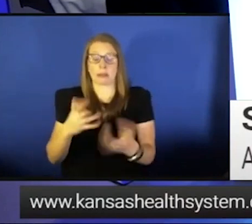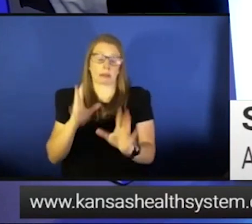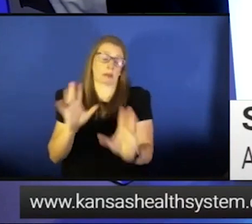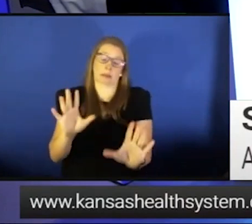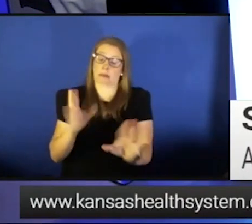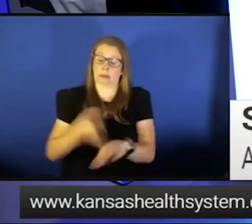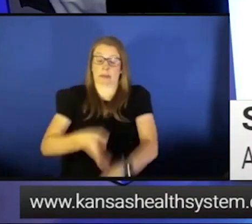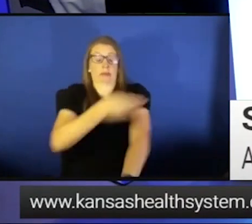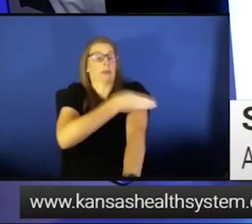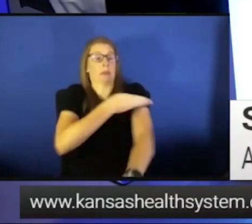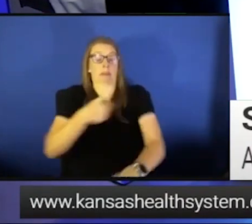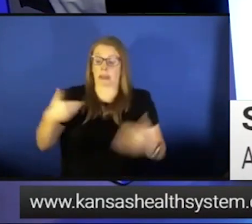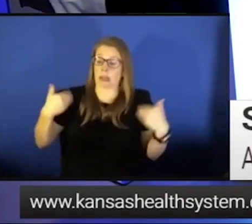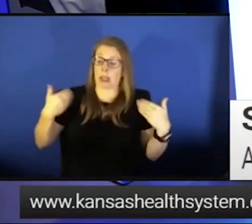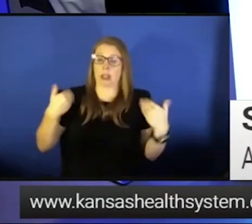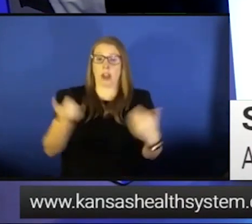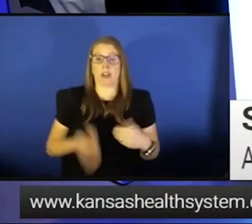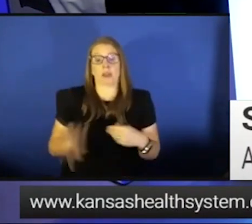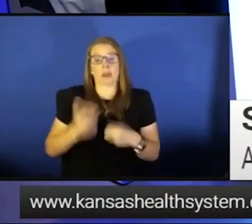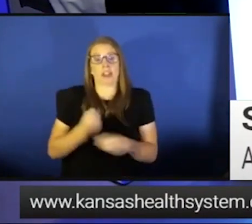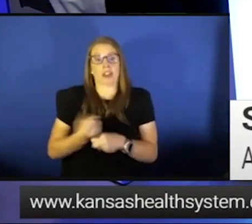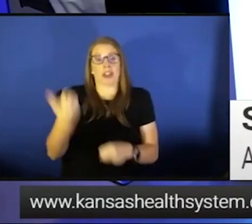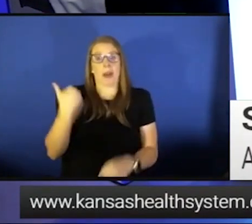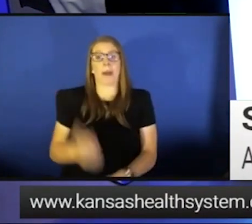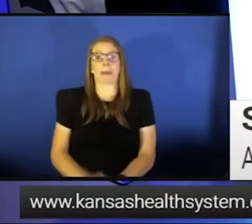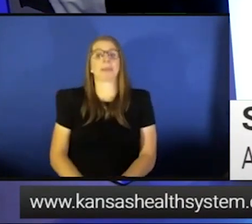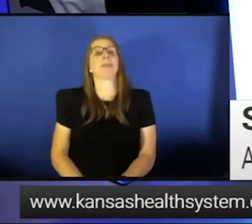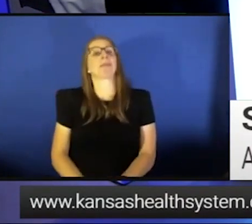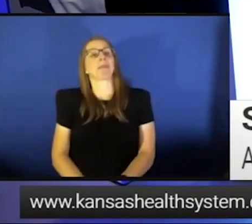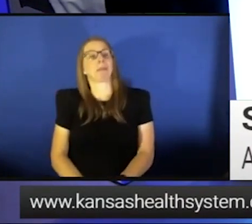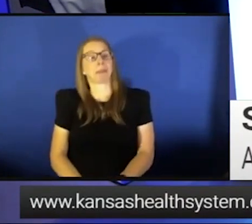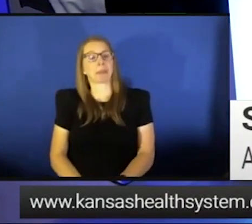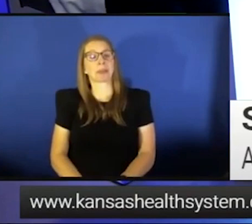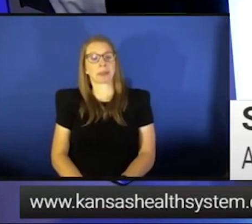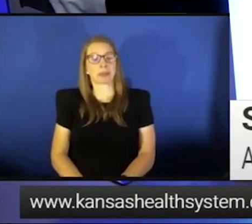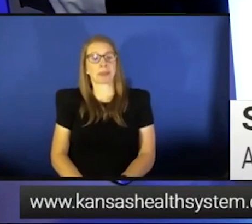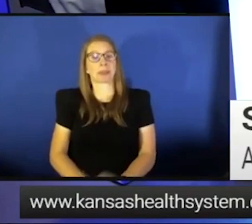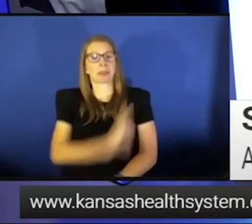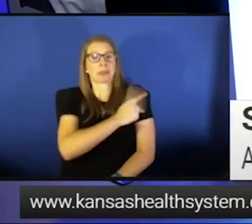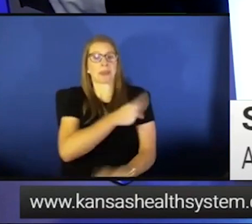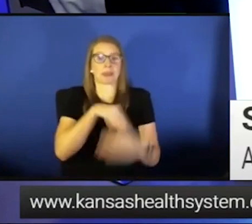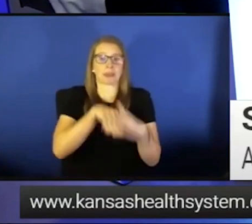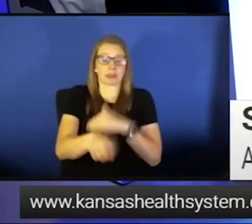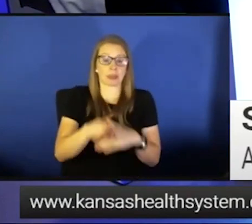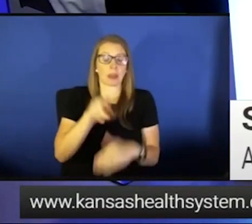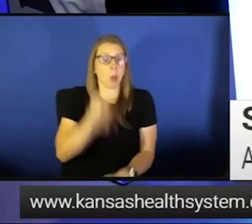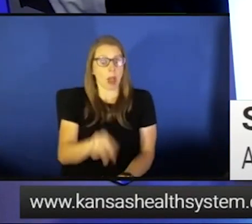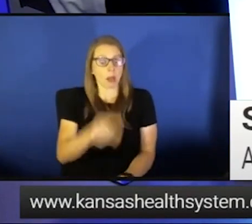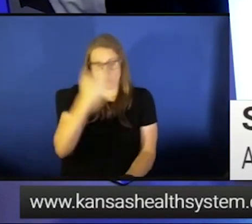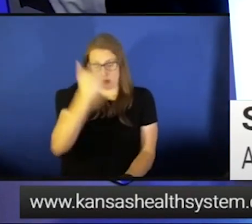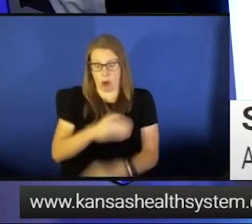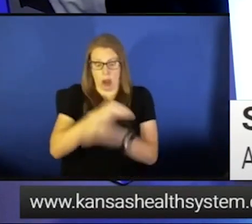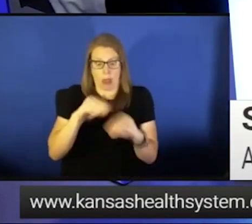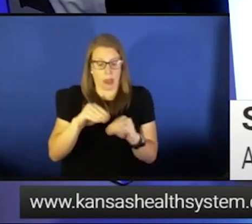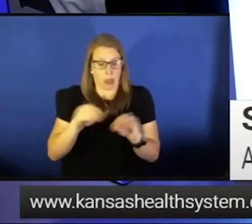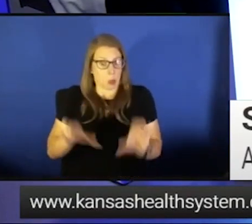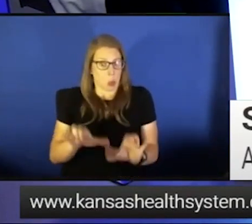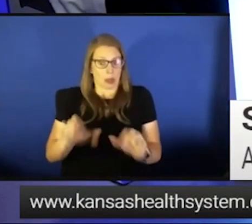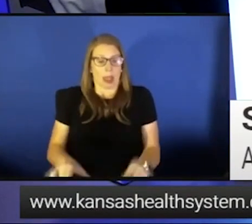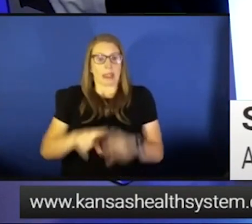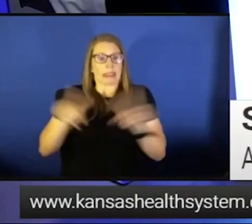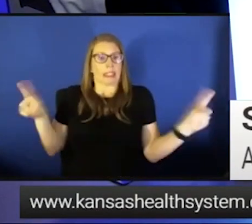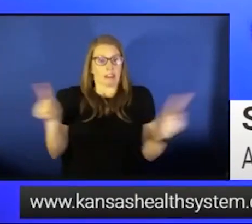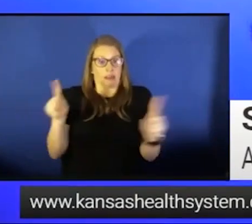was young, it was just a few years ago, and patients came in like this. You just watched them have a stroke, Right. and there's nothing you can do. Such a different story